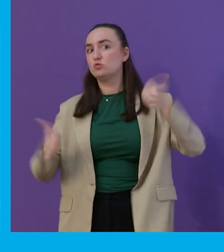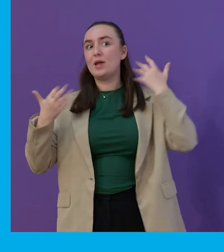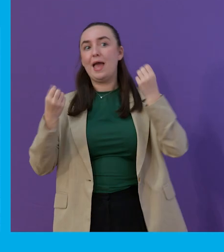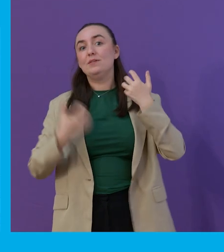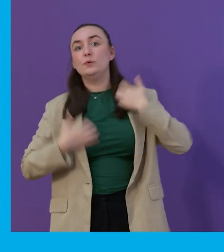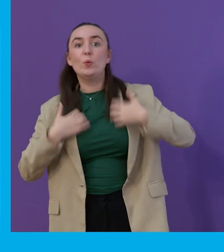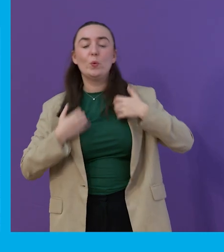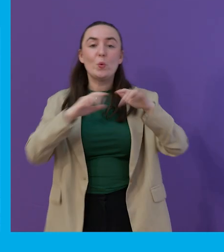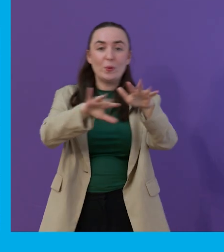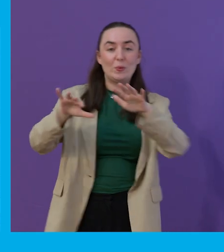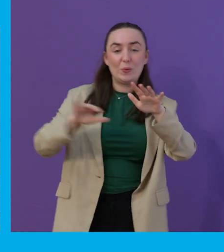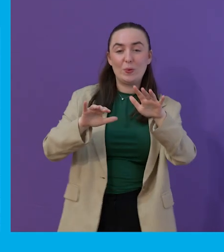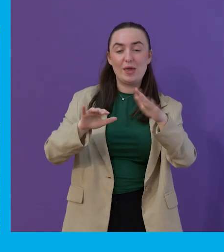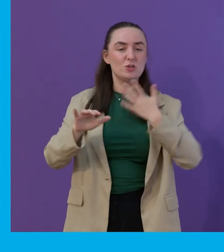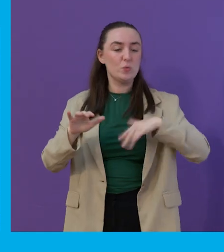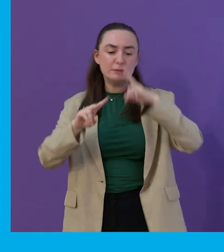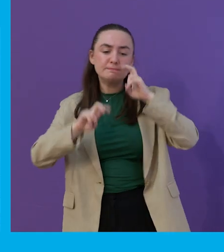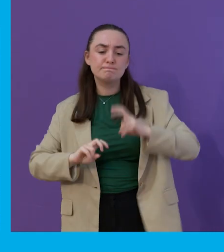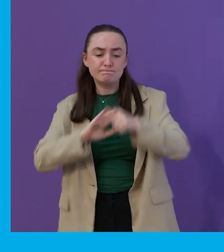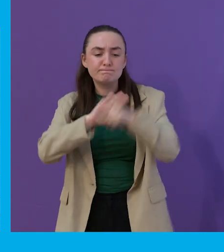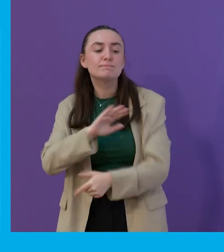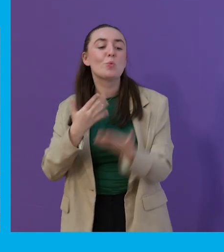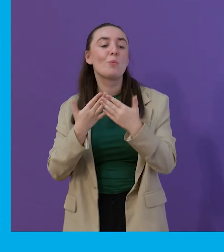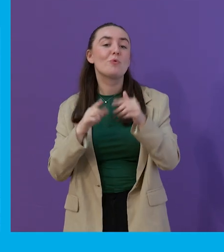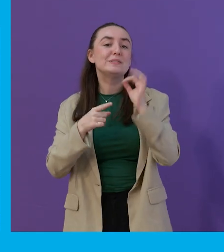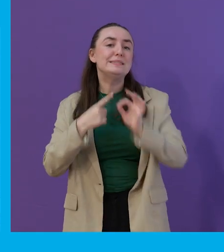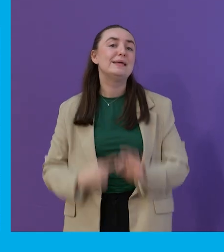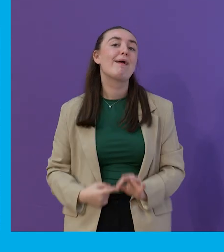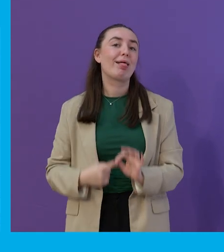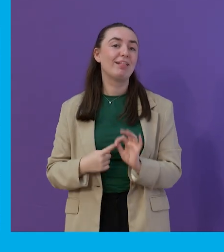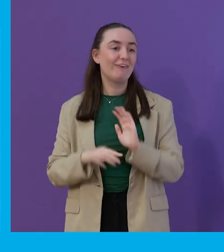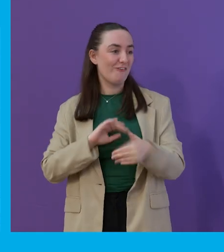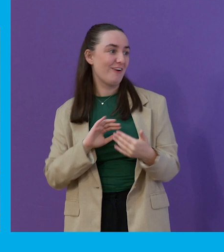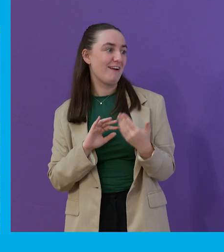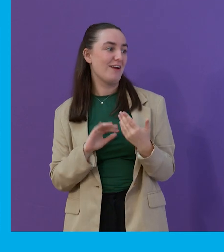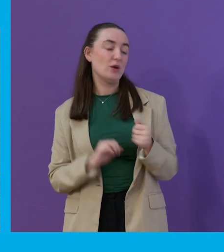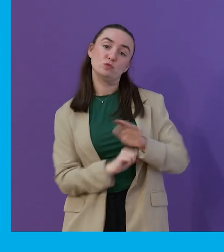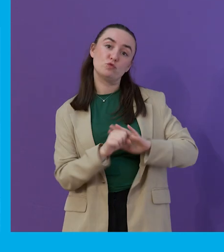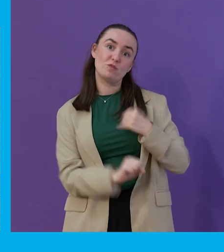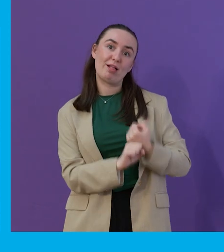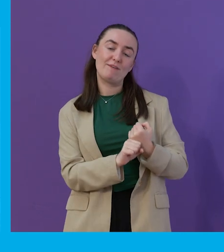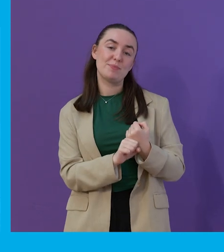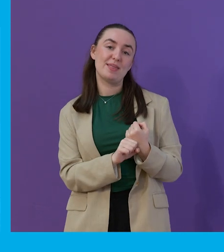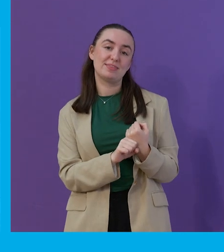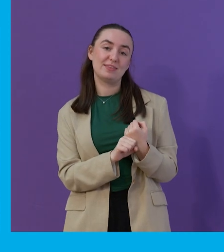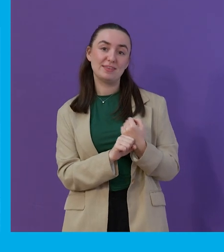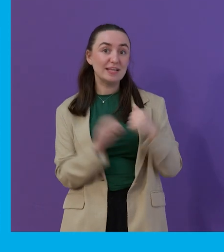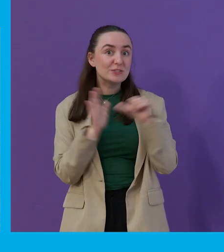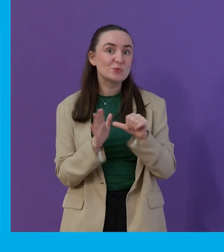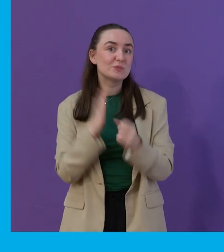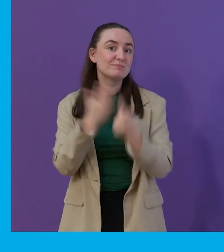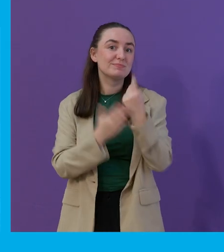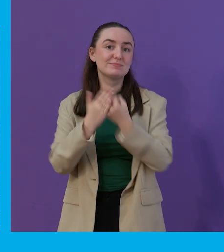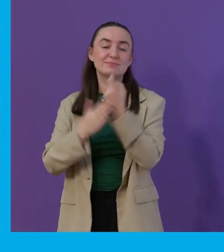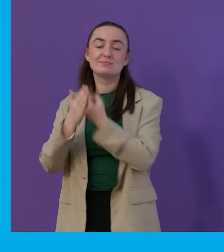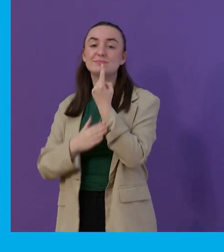enthusiastic and want to kind of dig into more detail and around the local government issues that we face, and